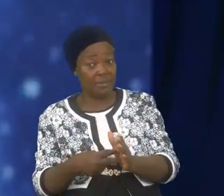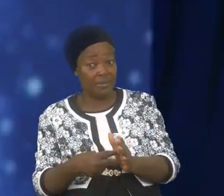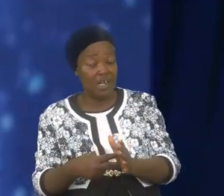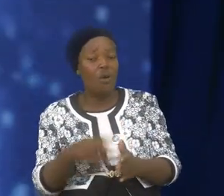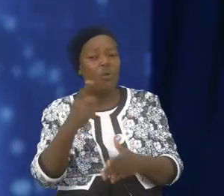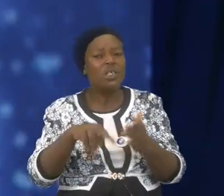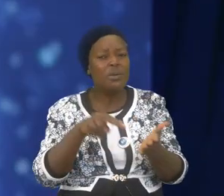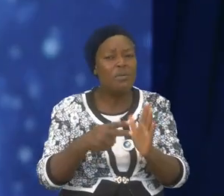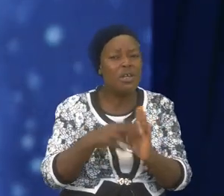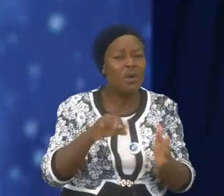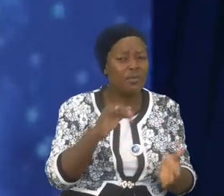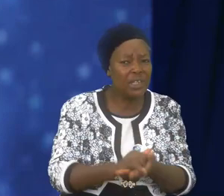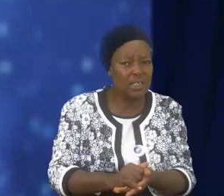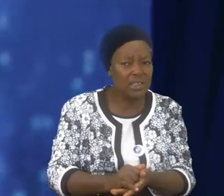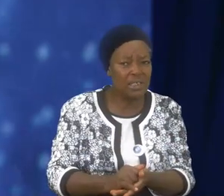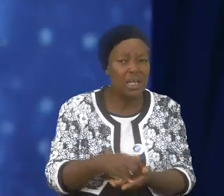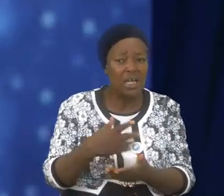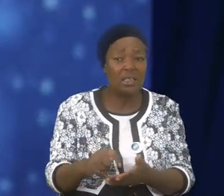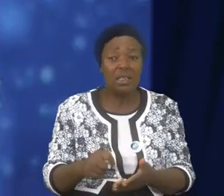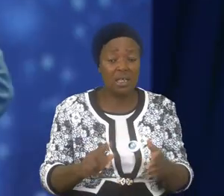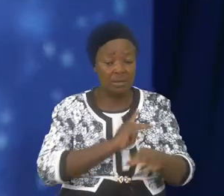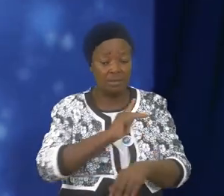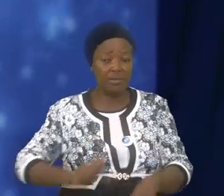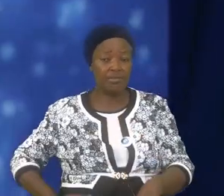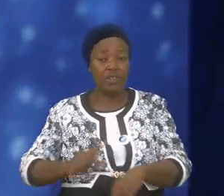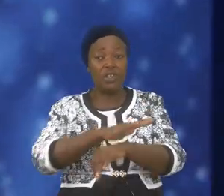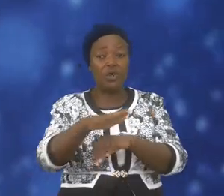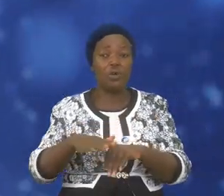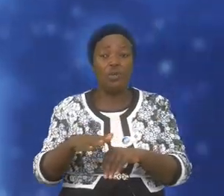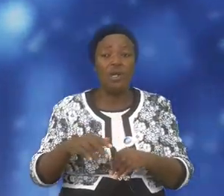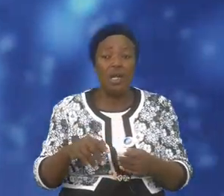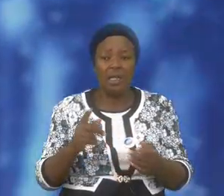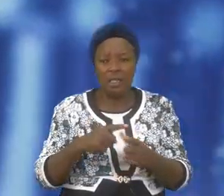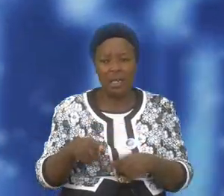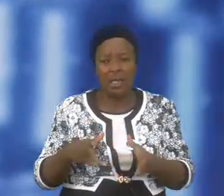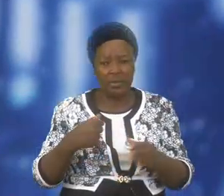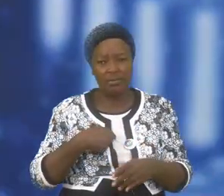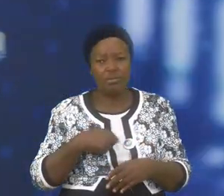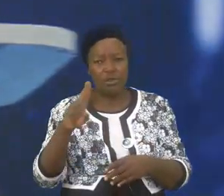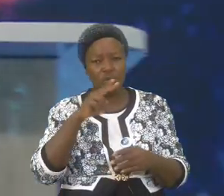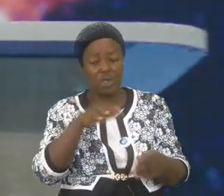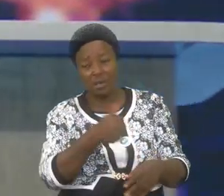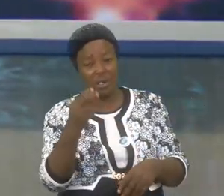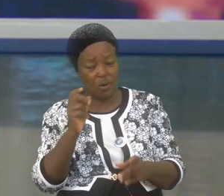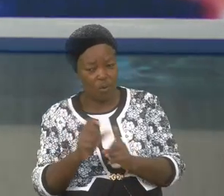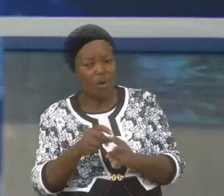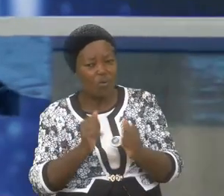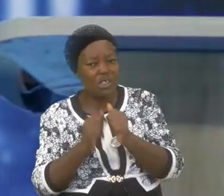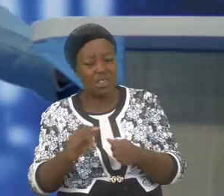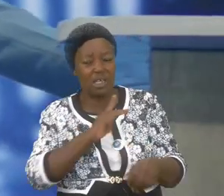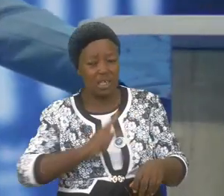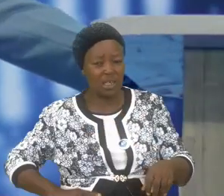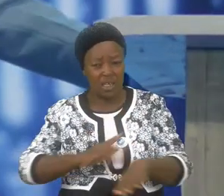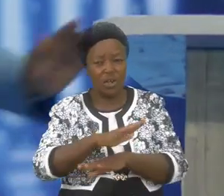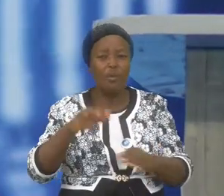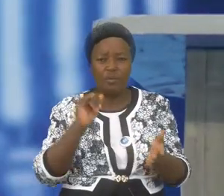me use another word, the kingdoms that have reigned in our lives. Number one, the